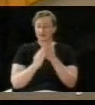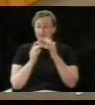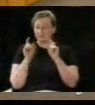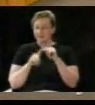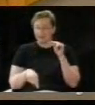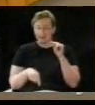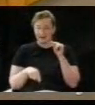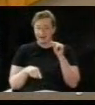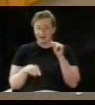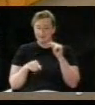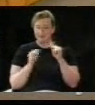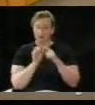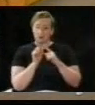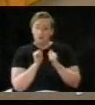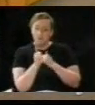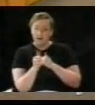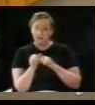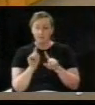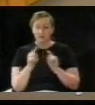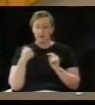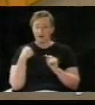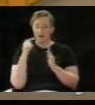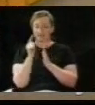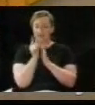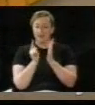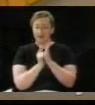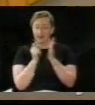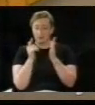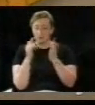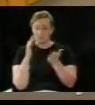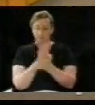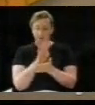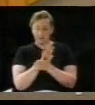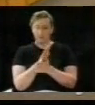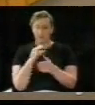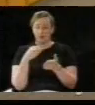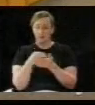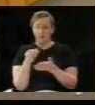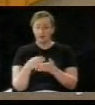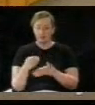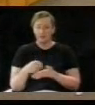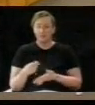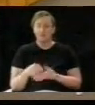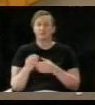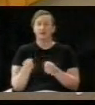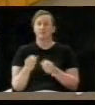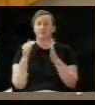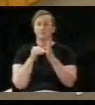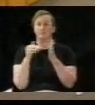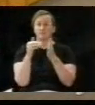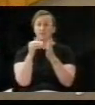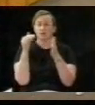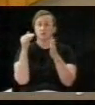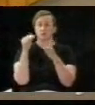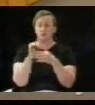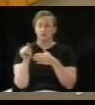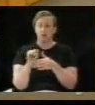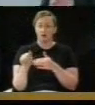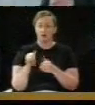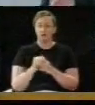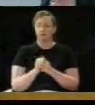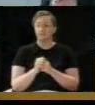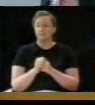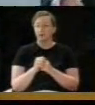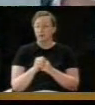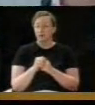this idea of the city from annex. Well, we've got a legal document where we pay millions of dollars over time to the city. It can cease on the Development Corporation